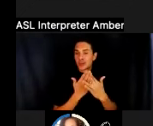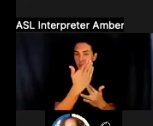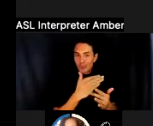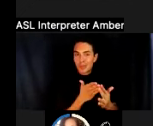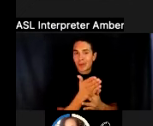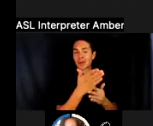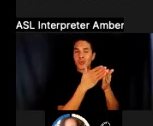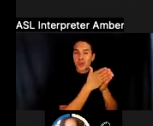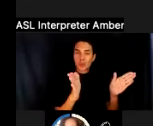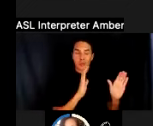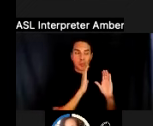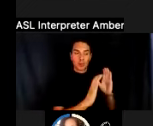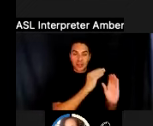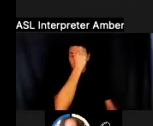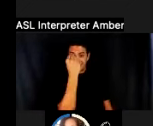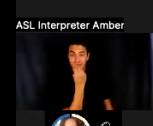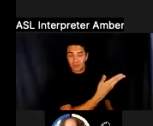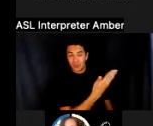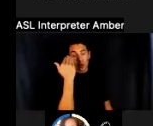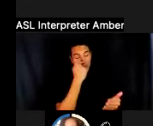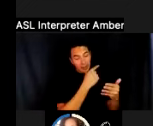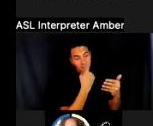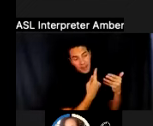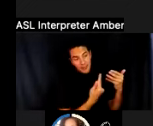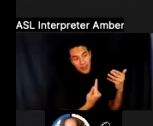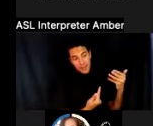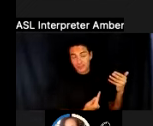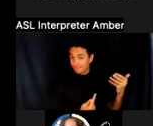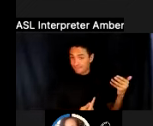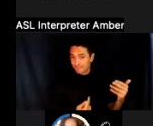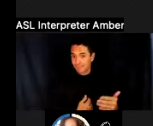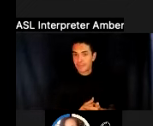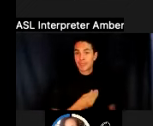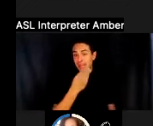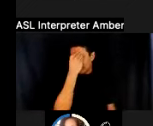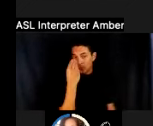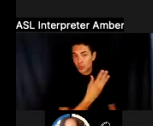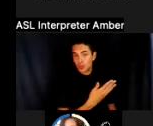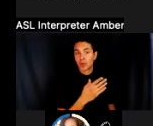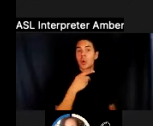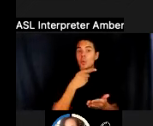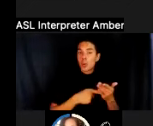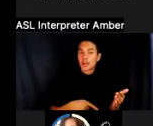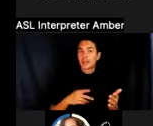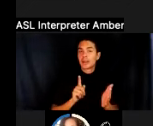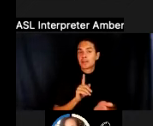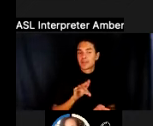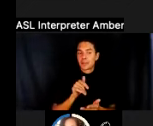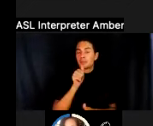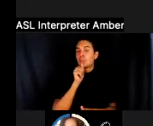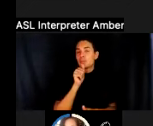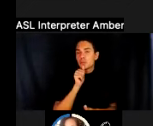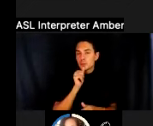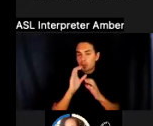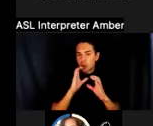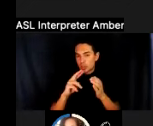communication with your survivors, and to let them know what privileged communication is, and